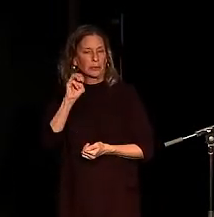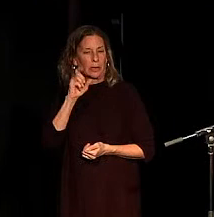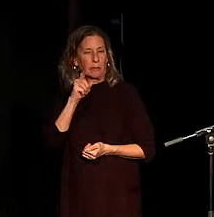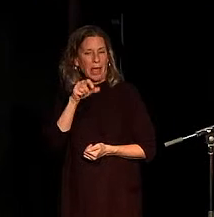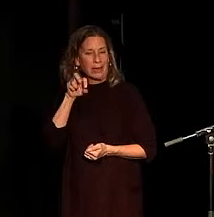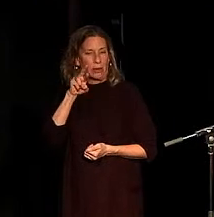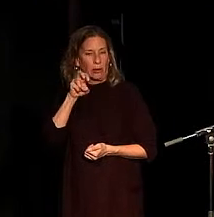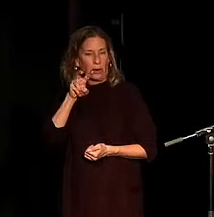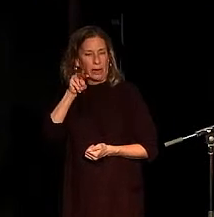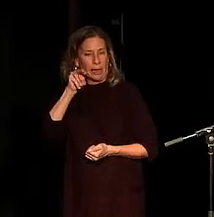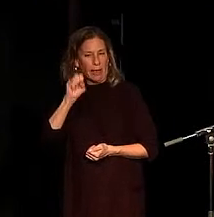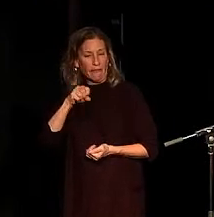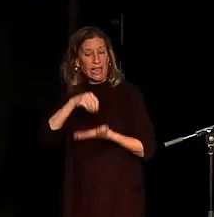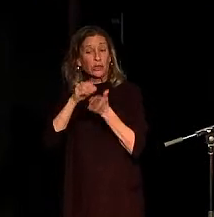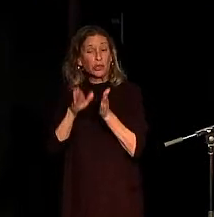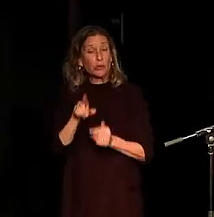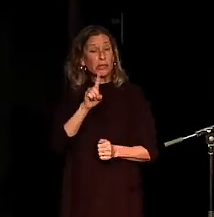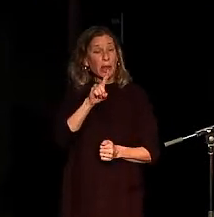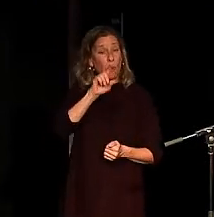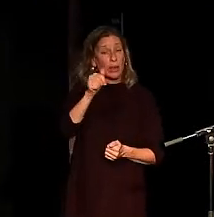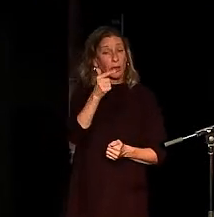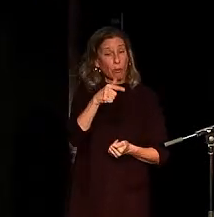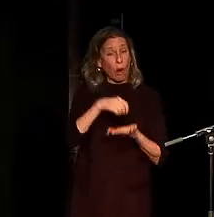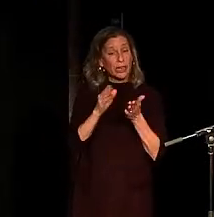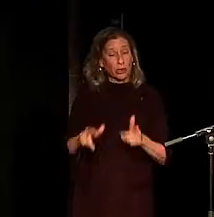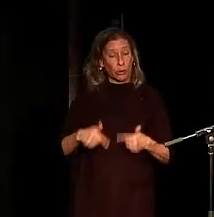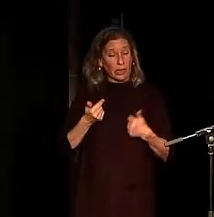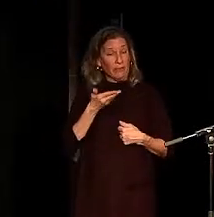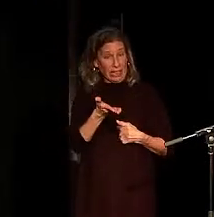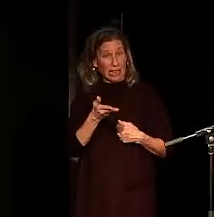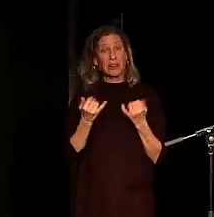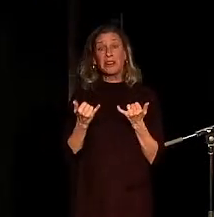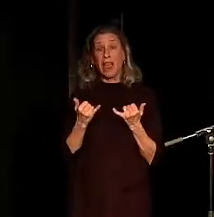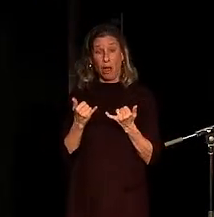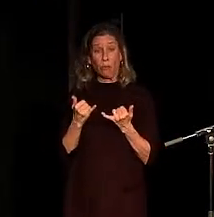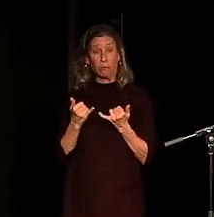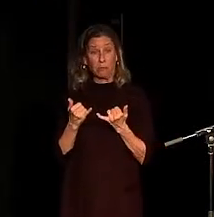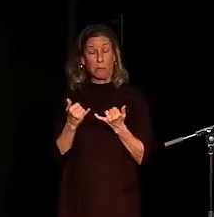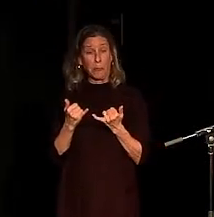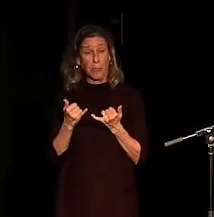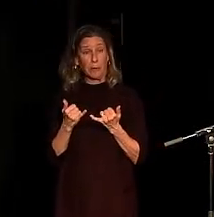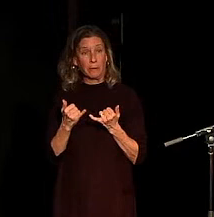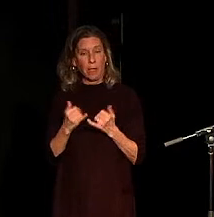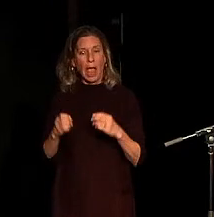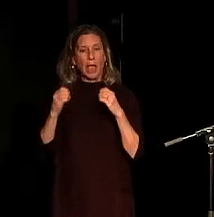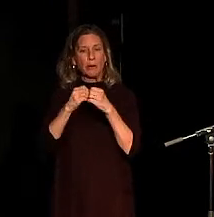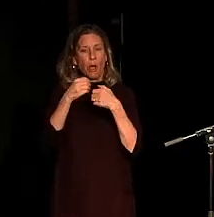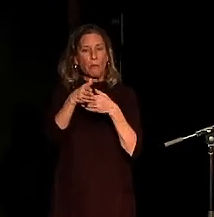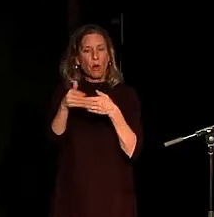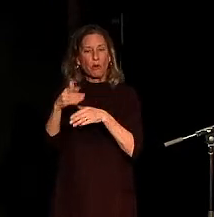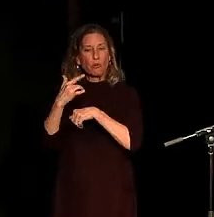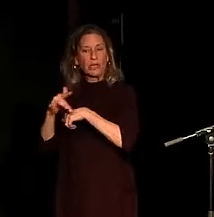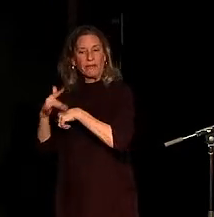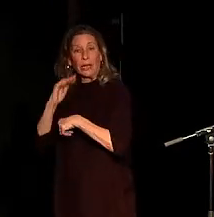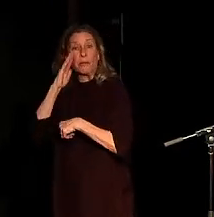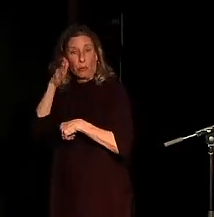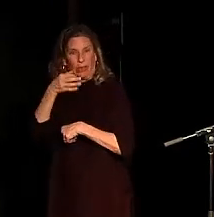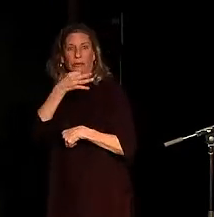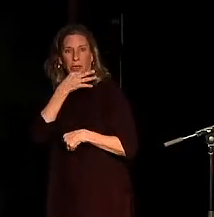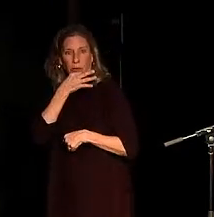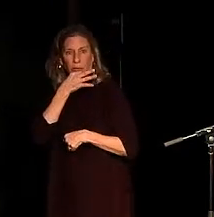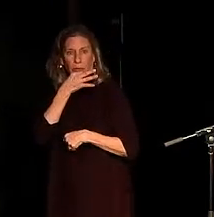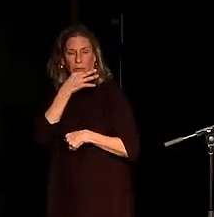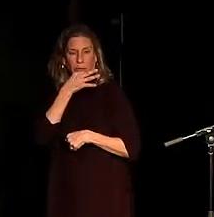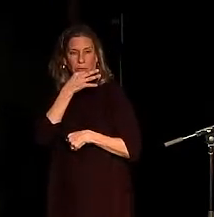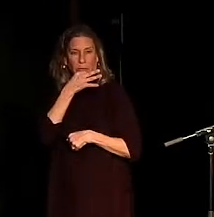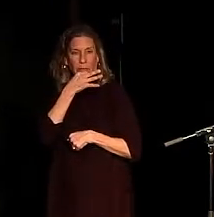there now, and so is a LaGuardia student, and Anna's talked to me and Rhonda recently, she was here, about making more rooms available for LaGuardia students.